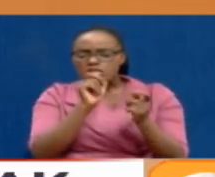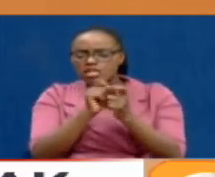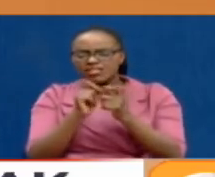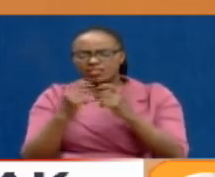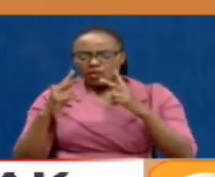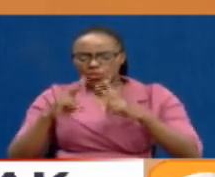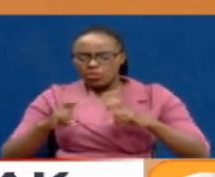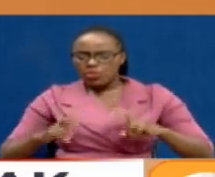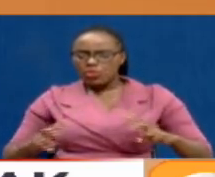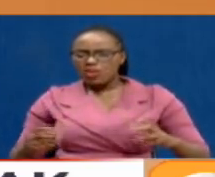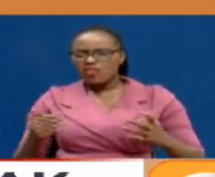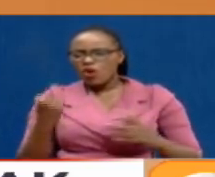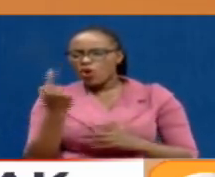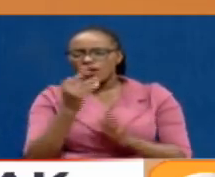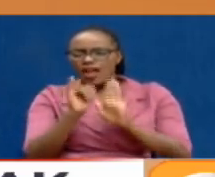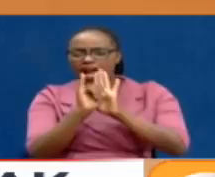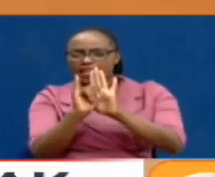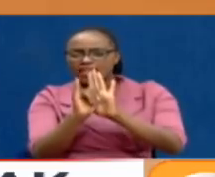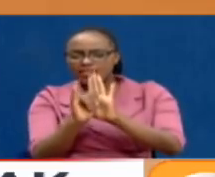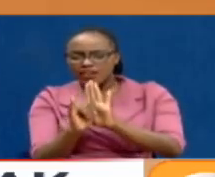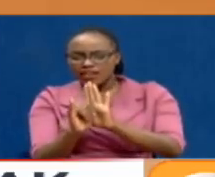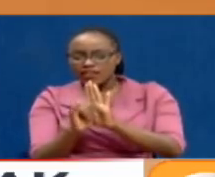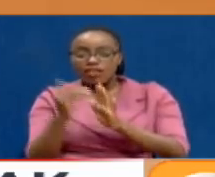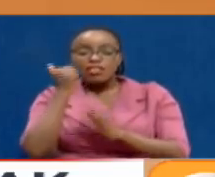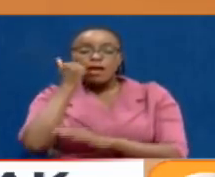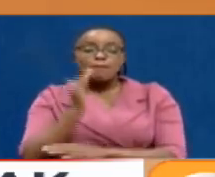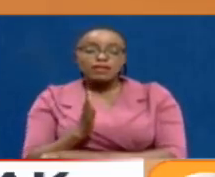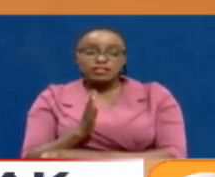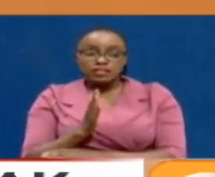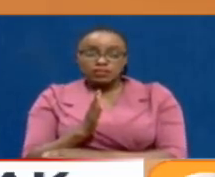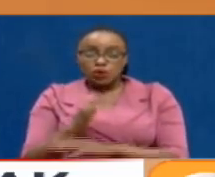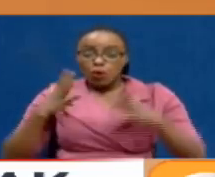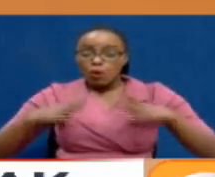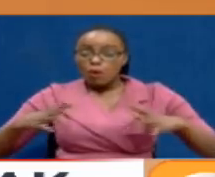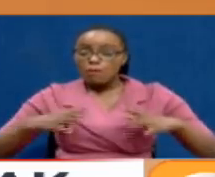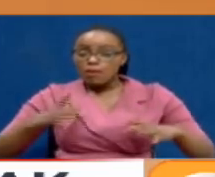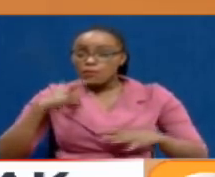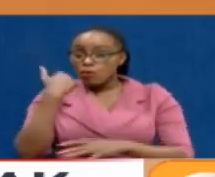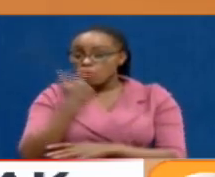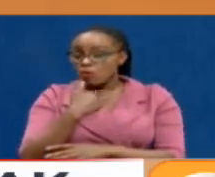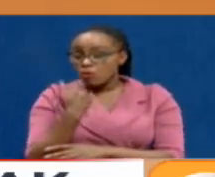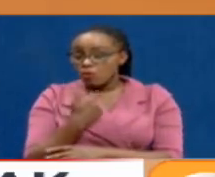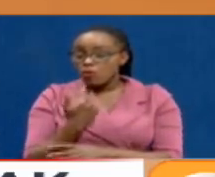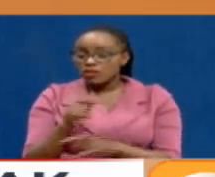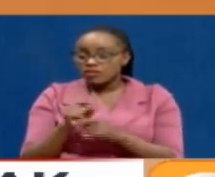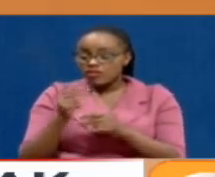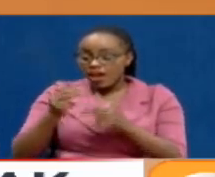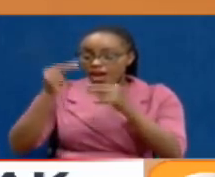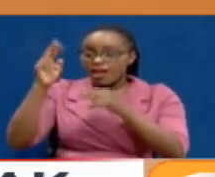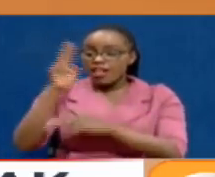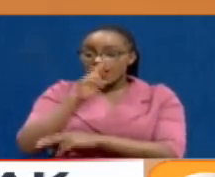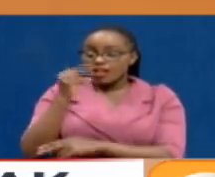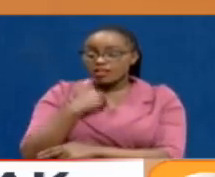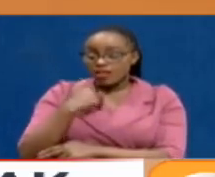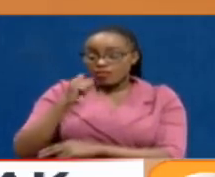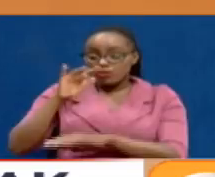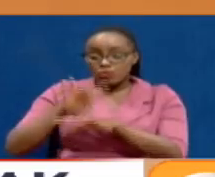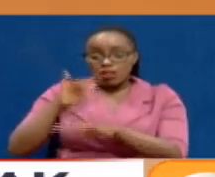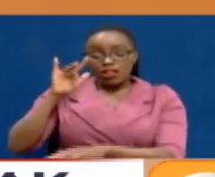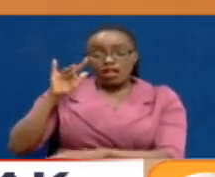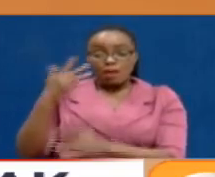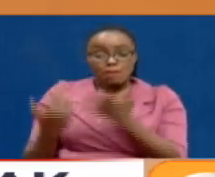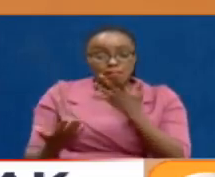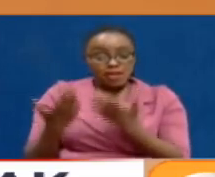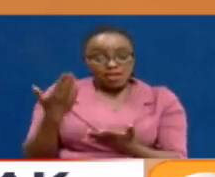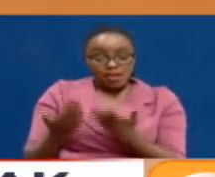screening basically is identification of patients of people who are at high risk or who may have been exposed. So